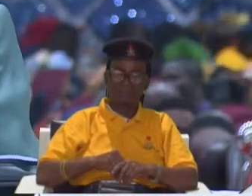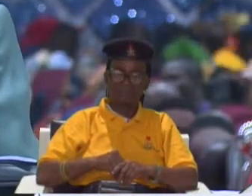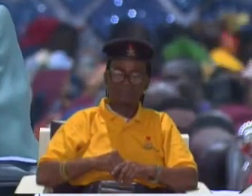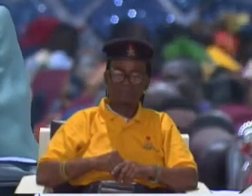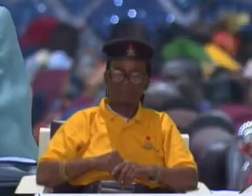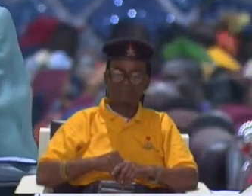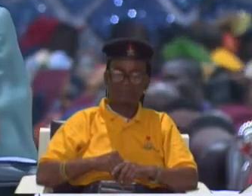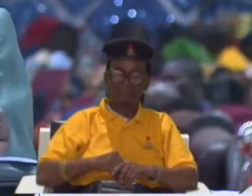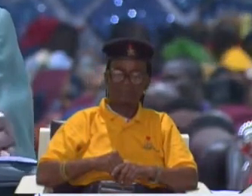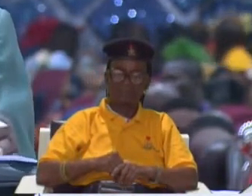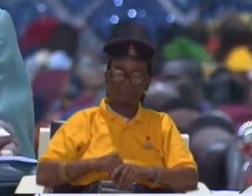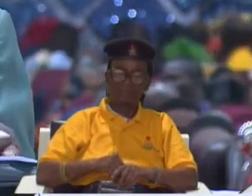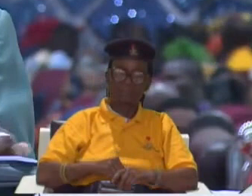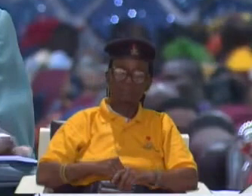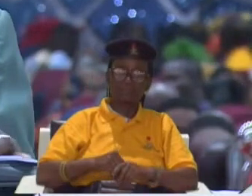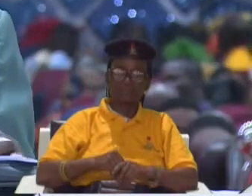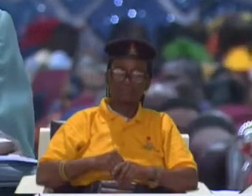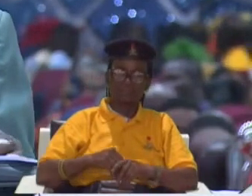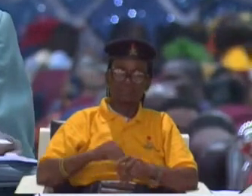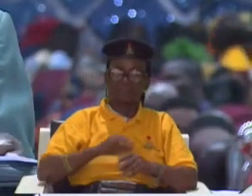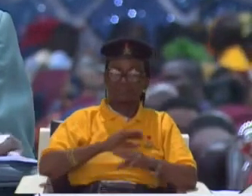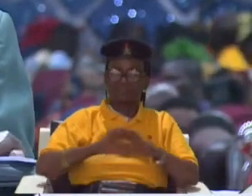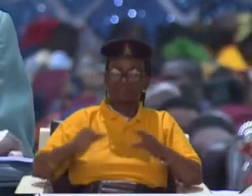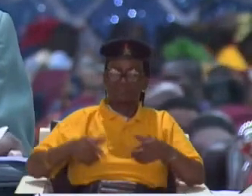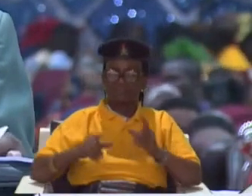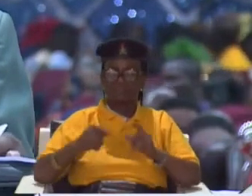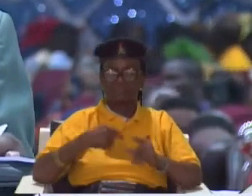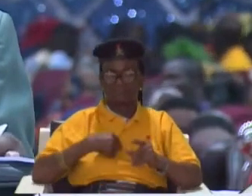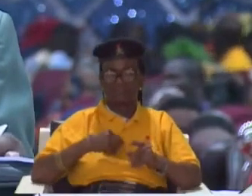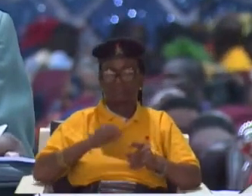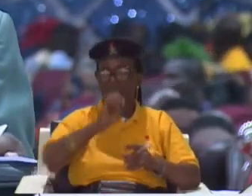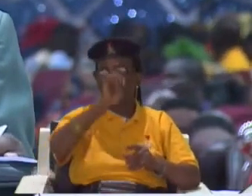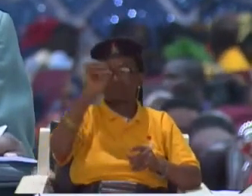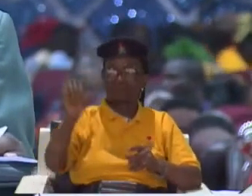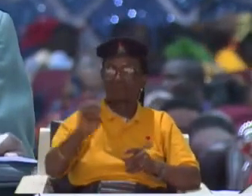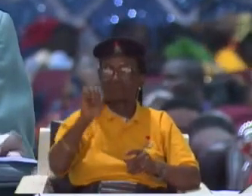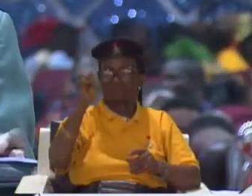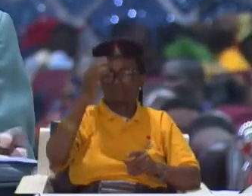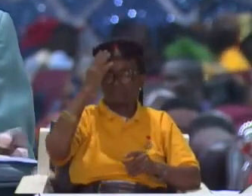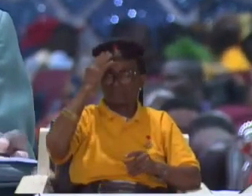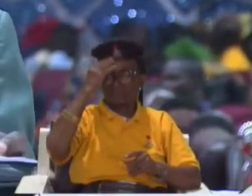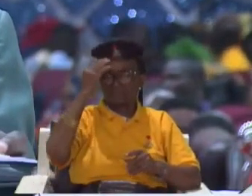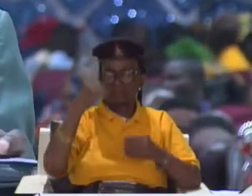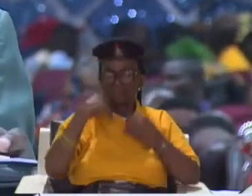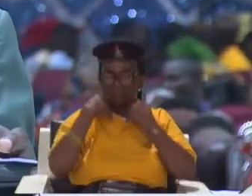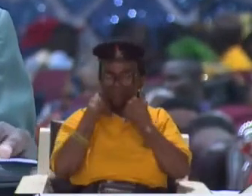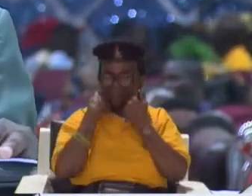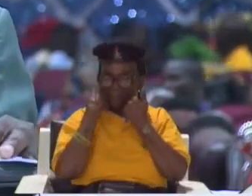Don't let me ever know shame again. Ki ma se mo itiju,